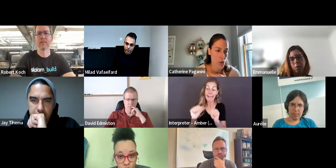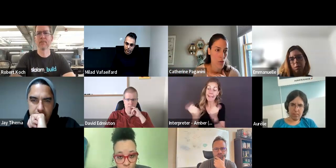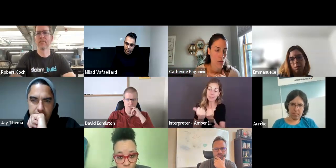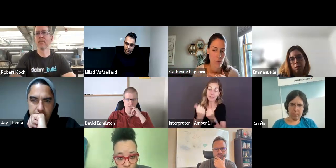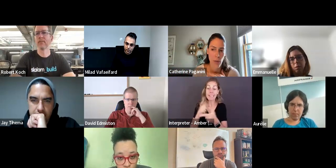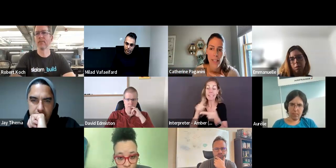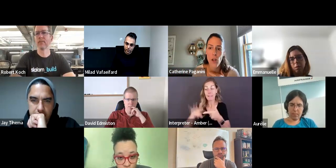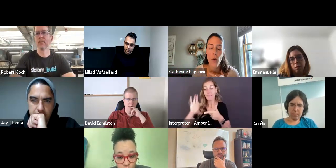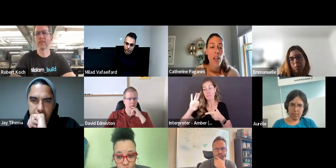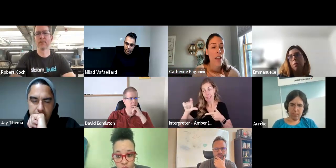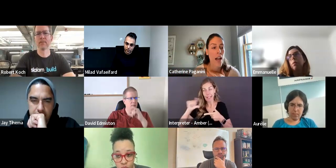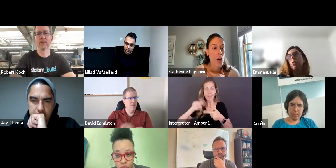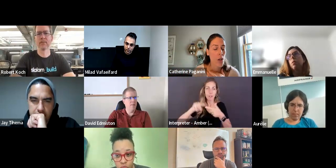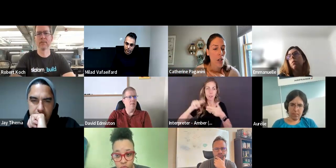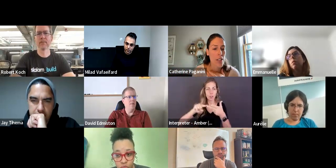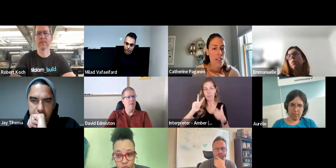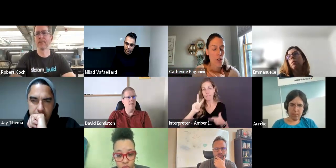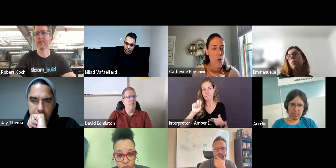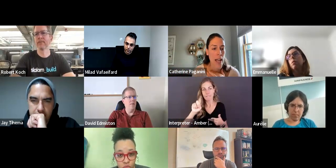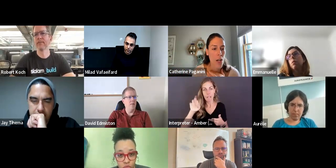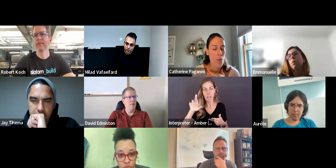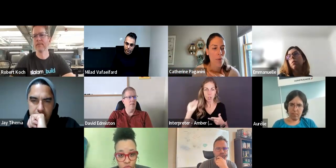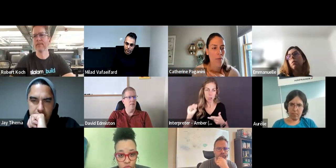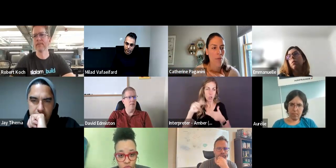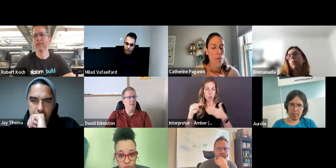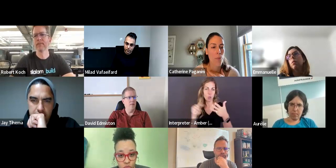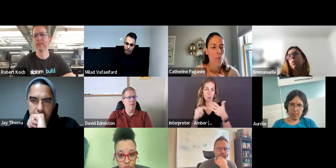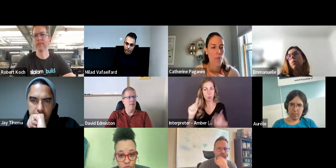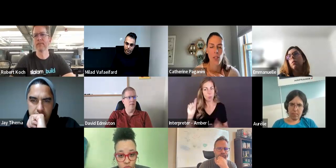and tools, right? So our goal is to help